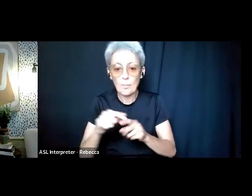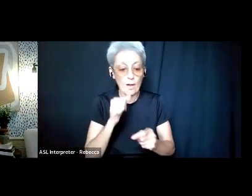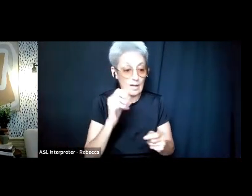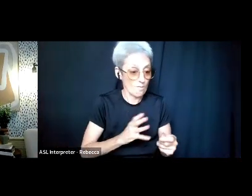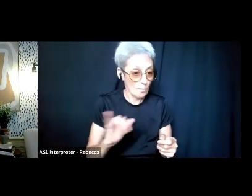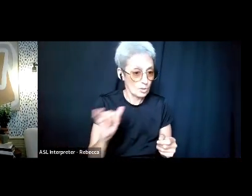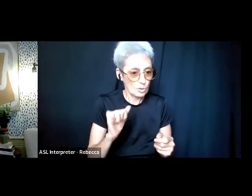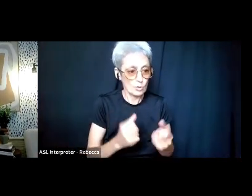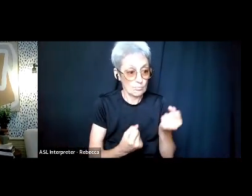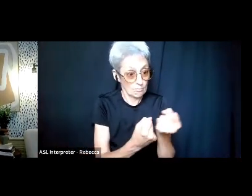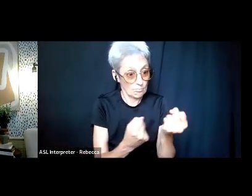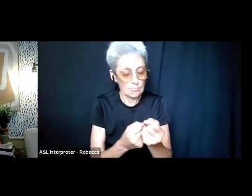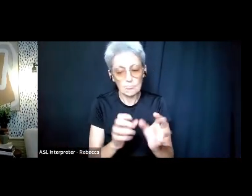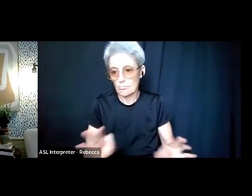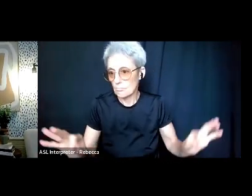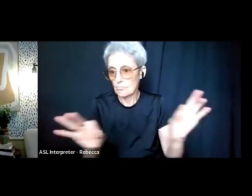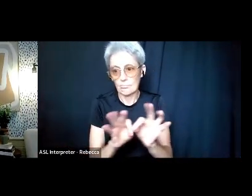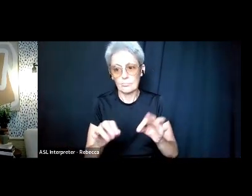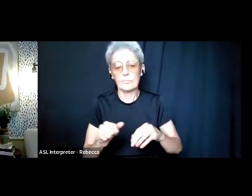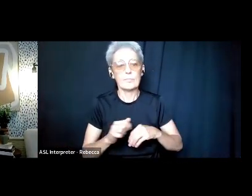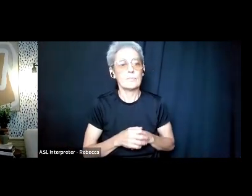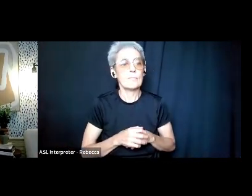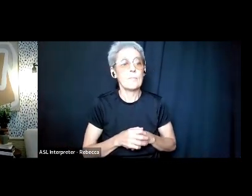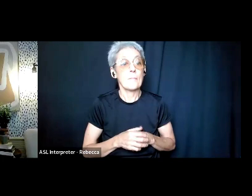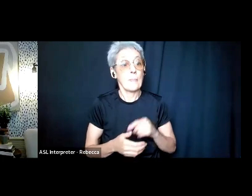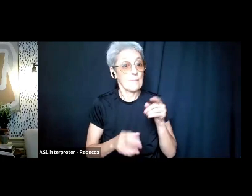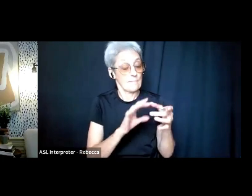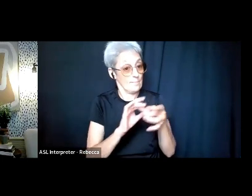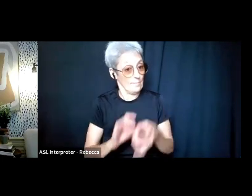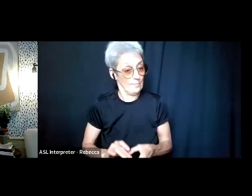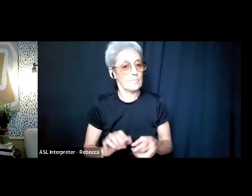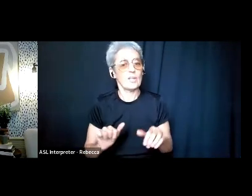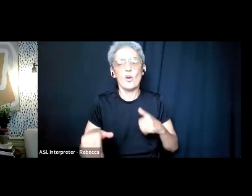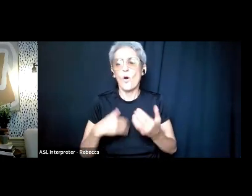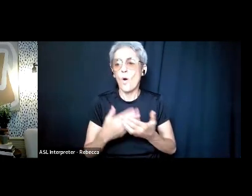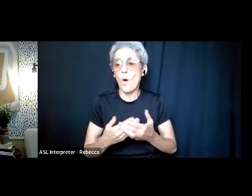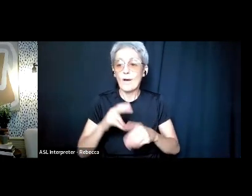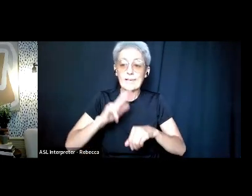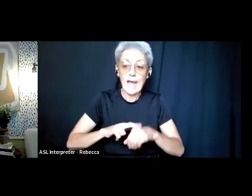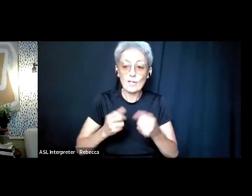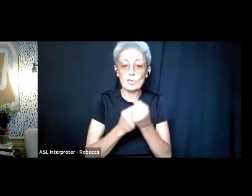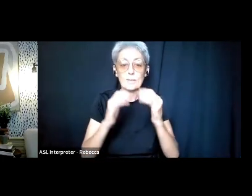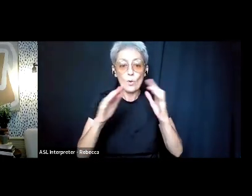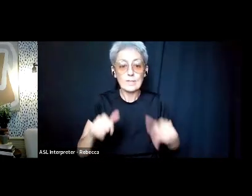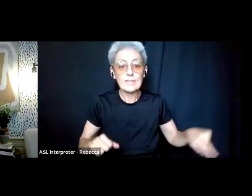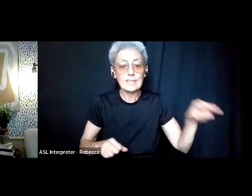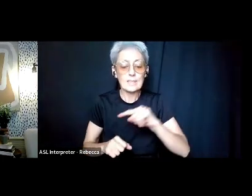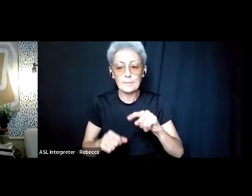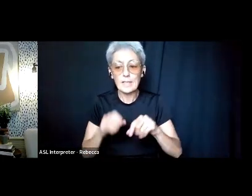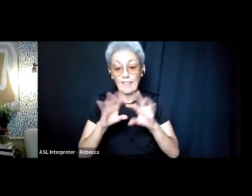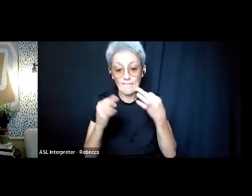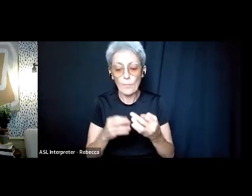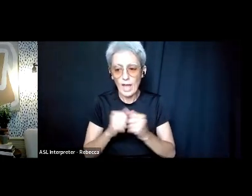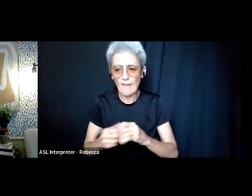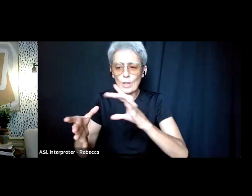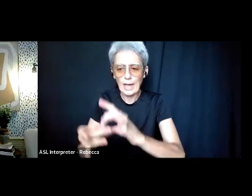Speaking of informal support, we make sure that we connect all the natural support systems within the family. We